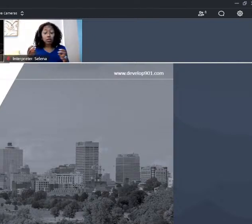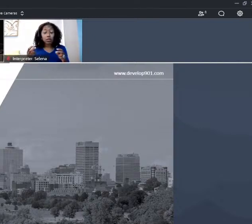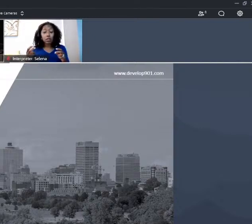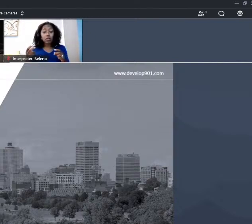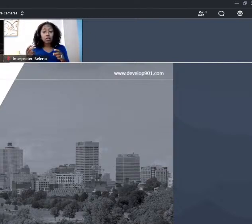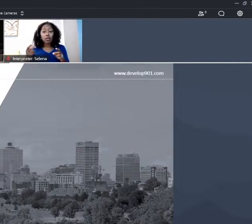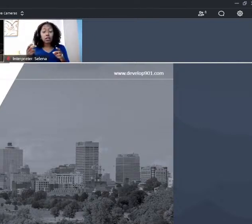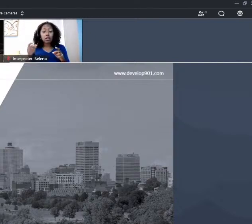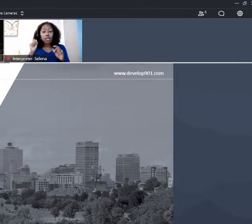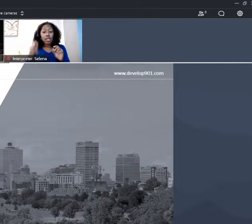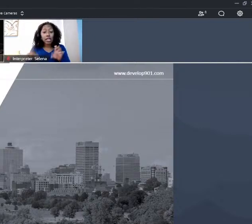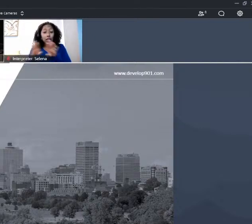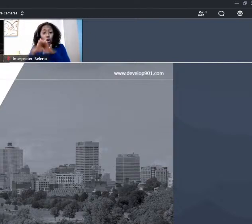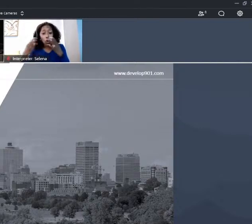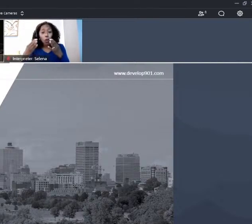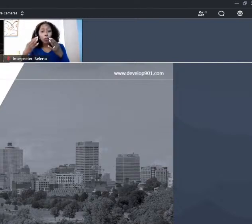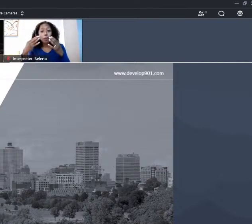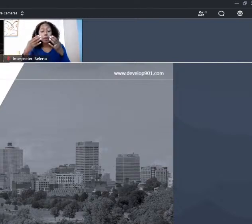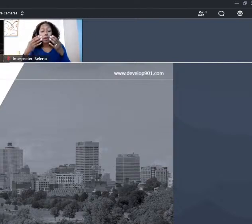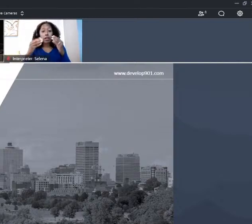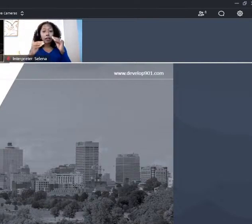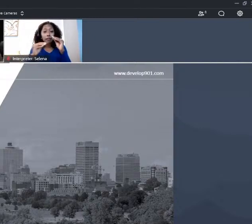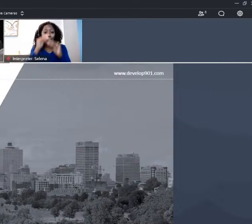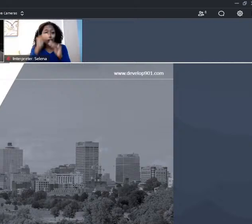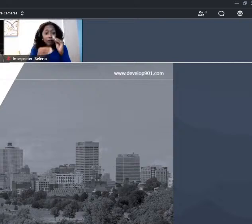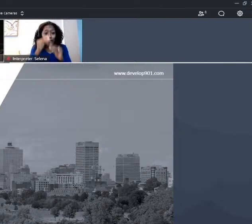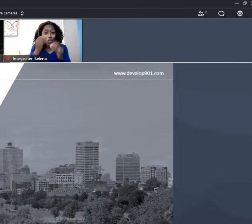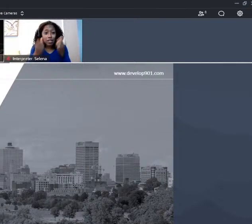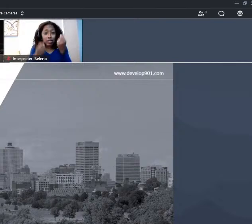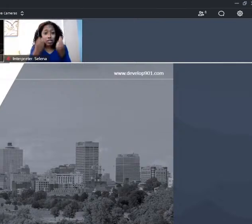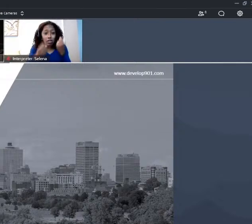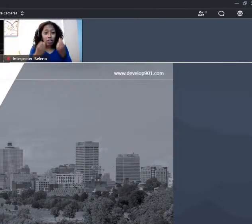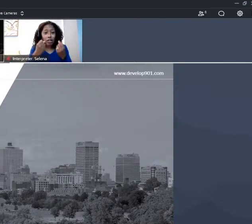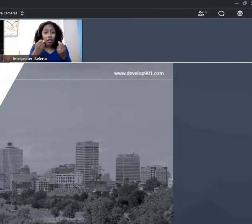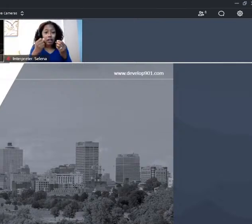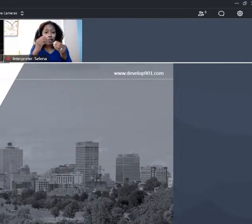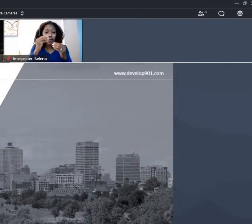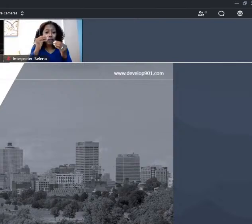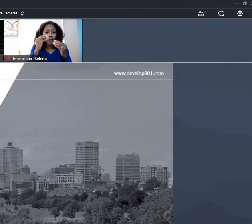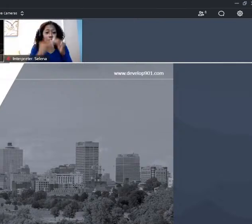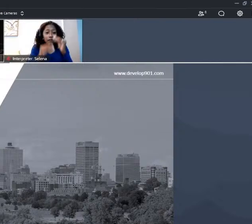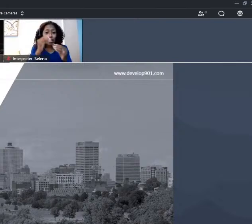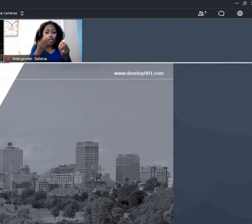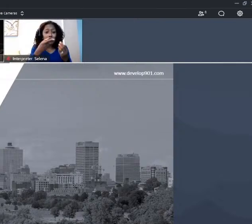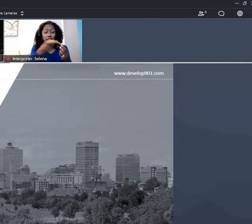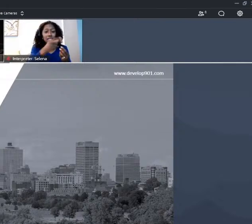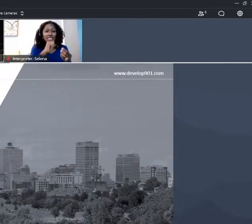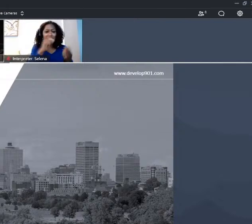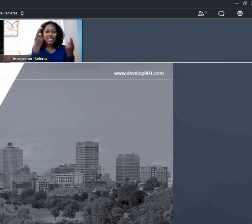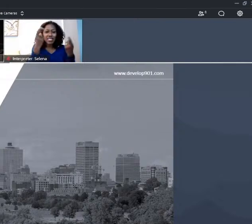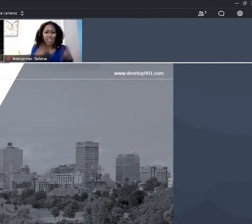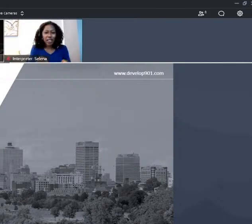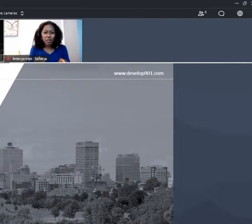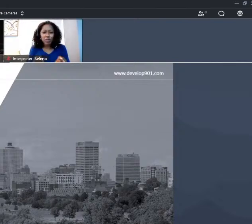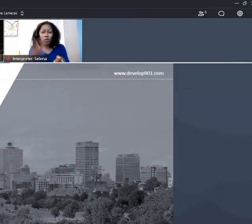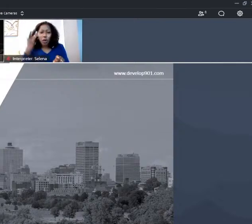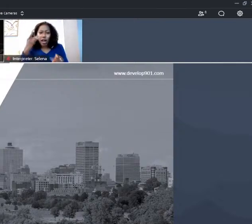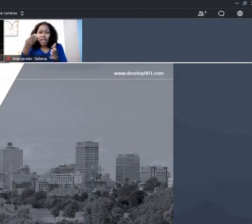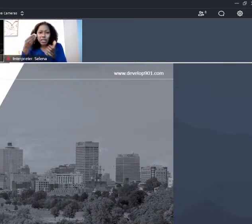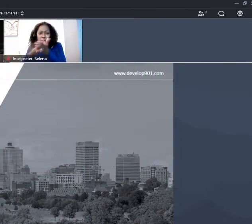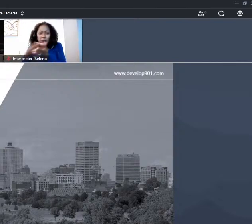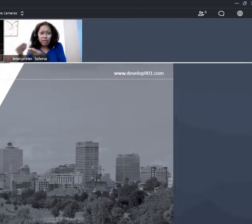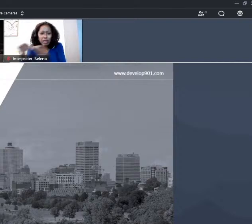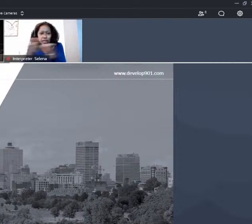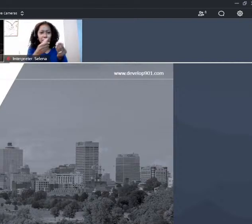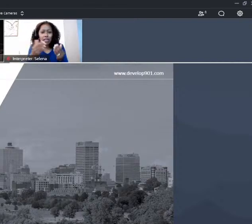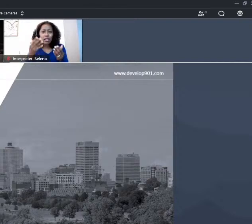a mechanic shop like out there. That ain't happening. He didn't spend too much money. The only thing that he could do was try